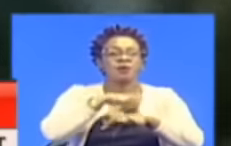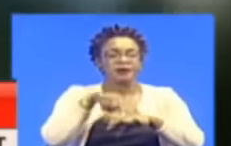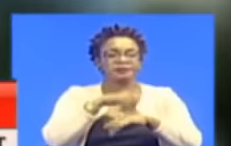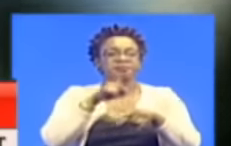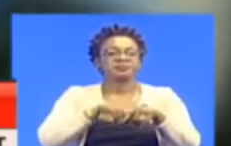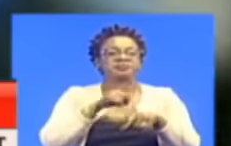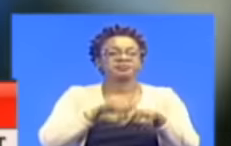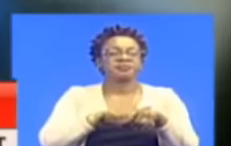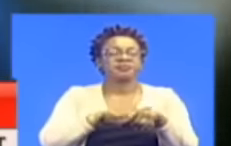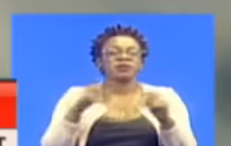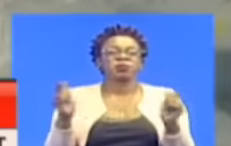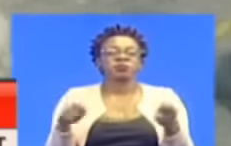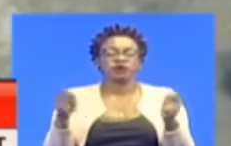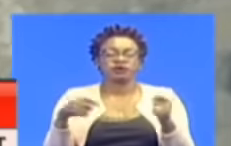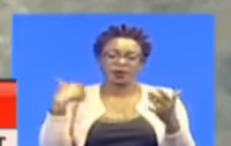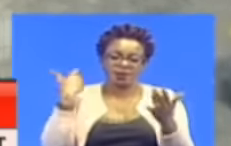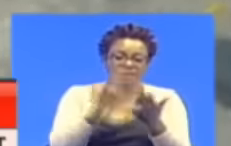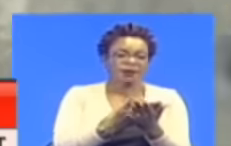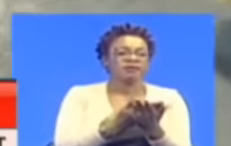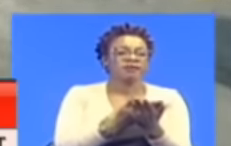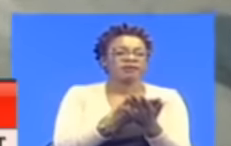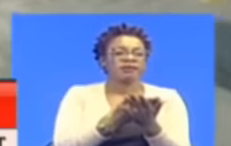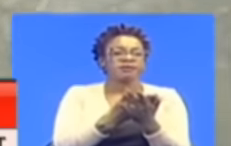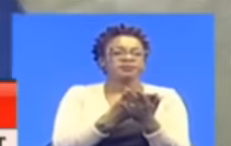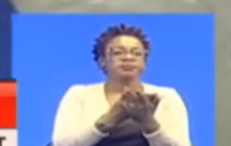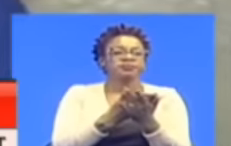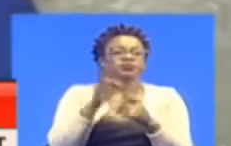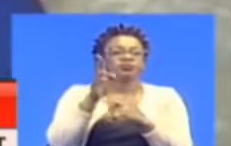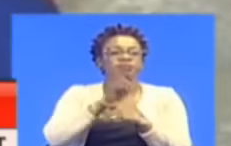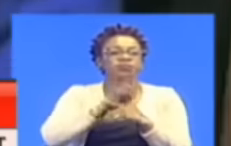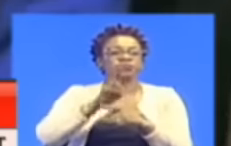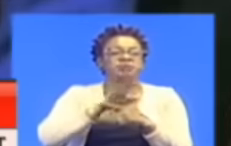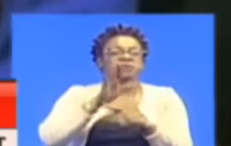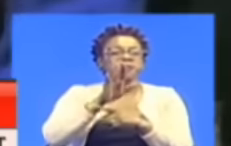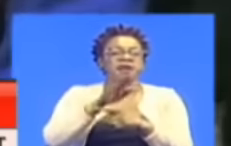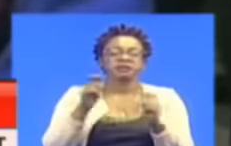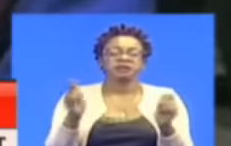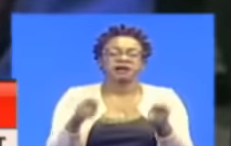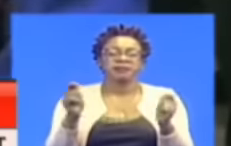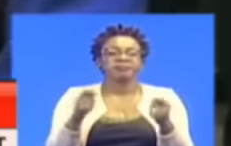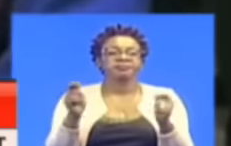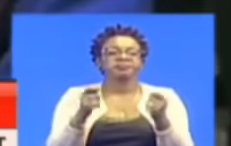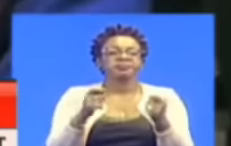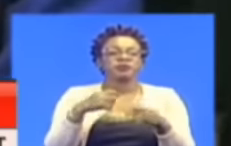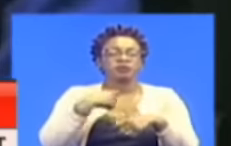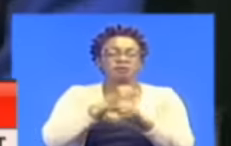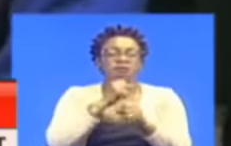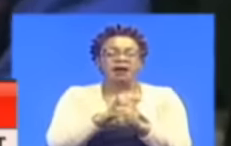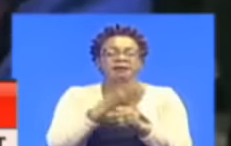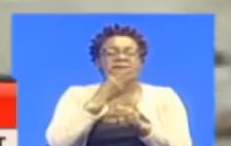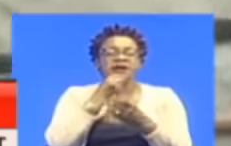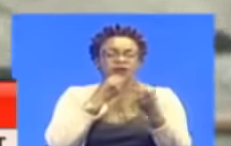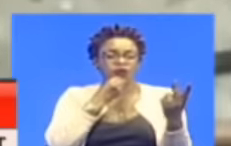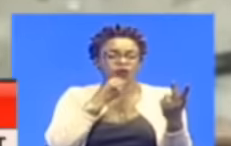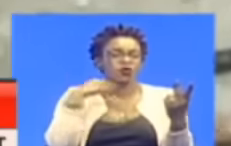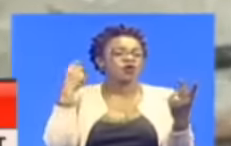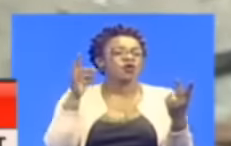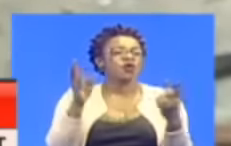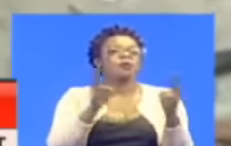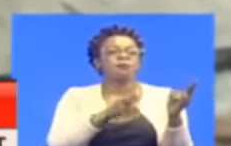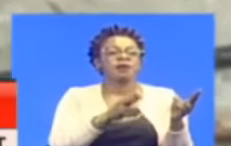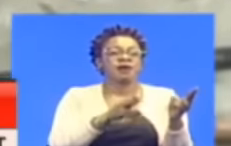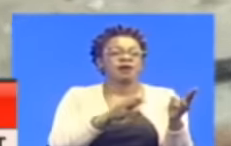so-called witch doctors arrived, apparently to use their charm to bring the two men back to normal. Police